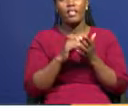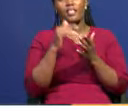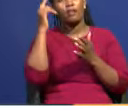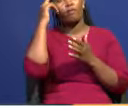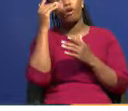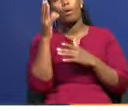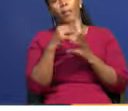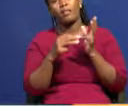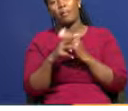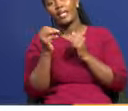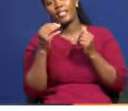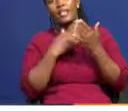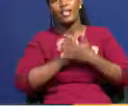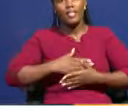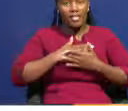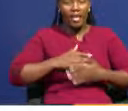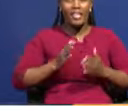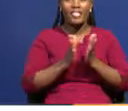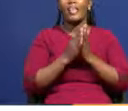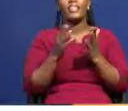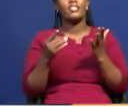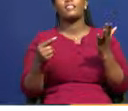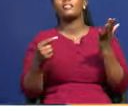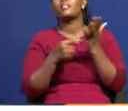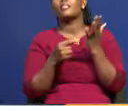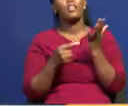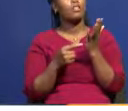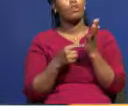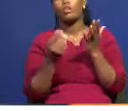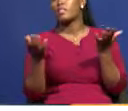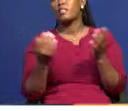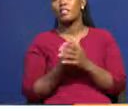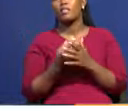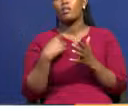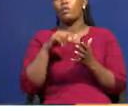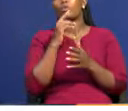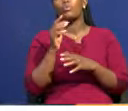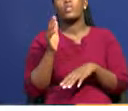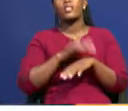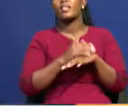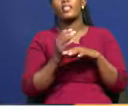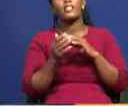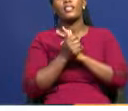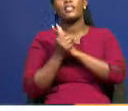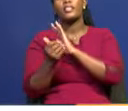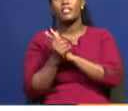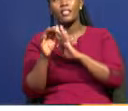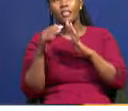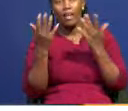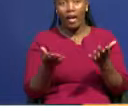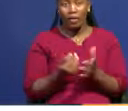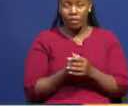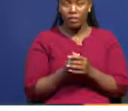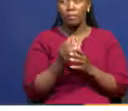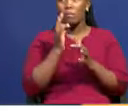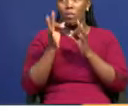Technology. Mm-hmm. And where are we heading? Where are we going to get the 21st century skills? Mm-hmm. If we are killing the